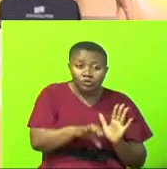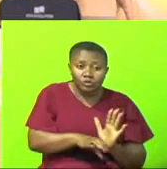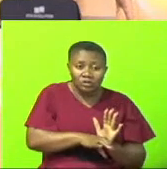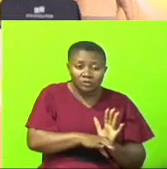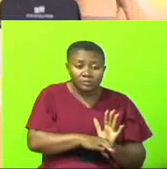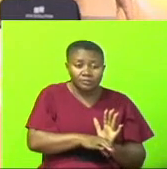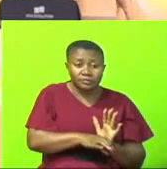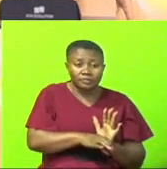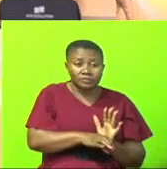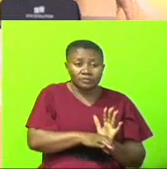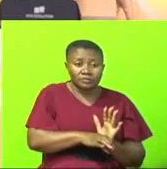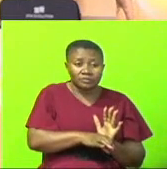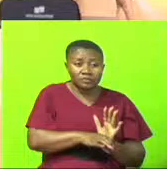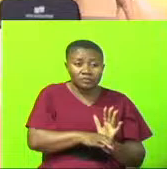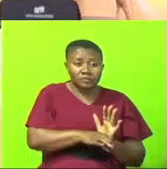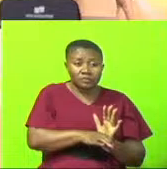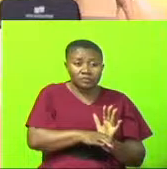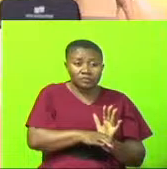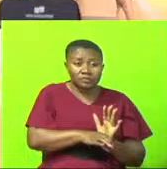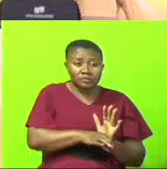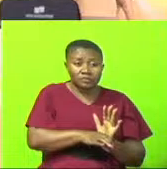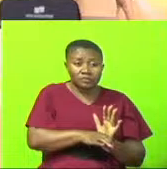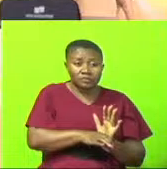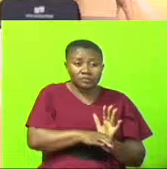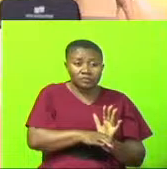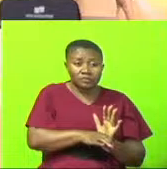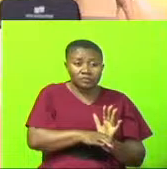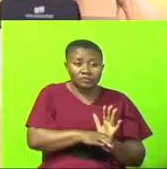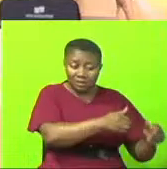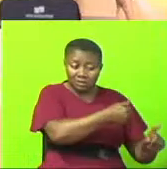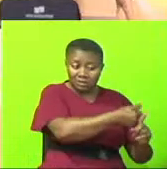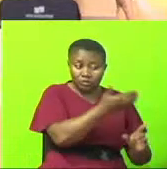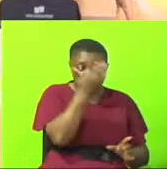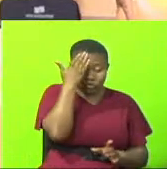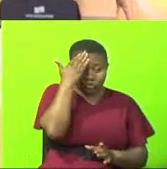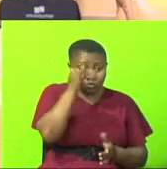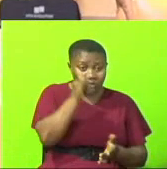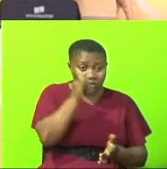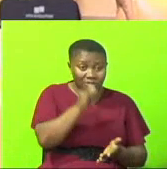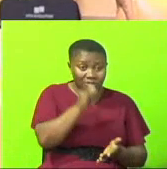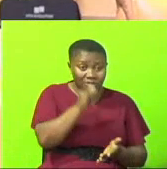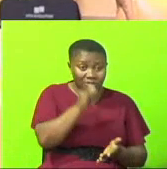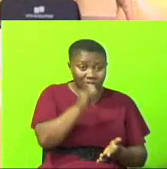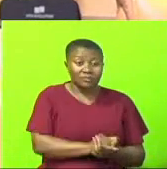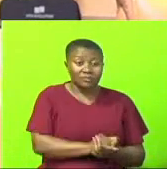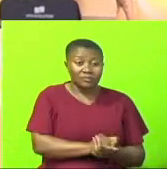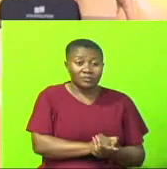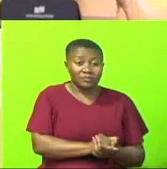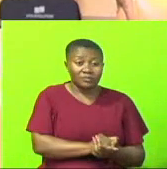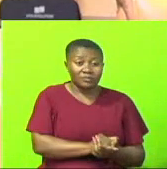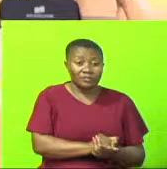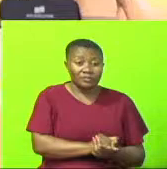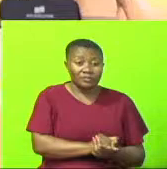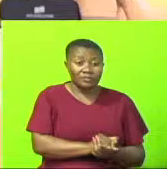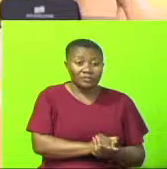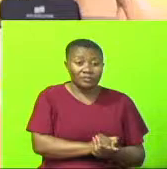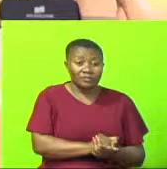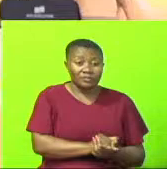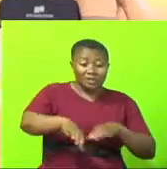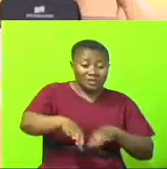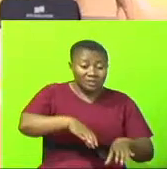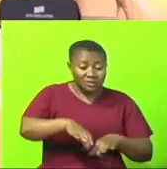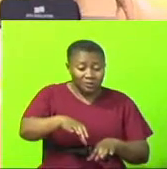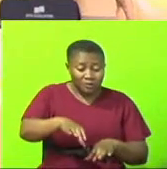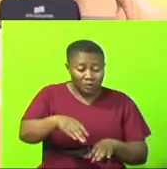Speaker, the majority leader knows that to take an action in anticipation